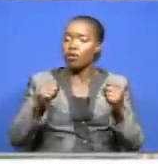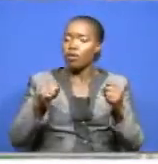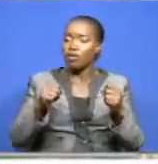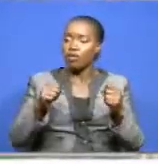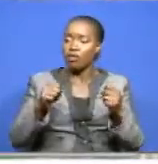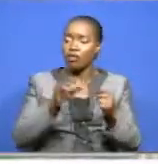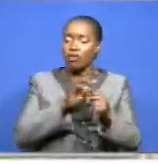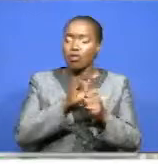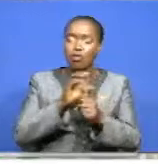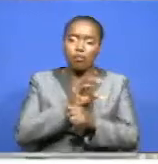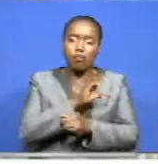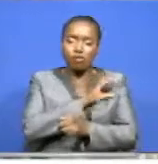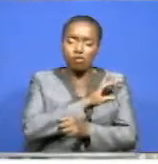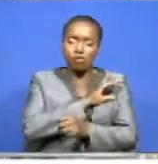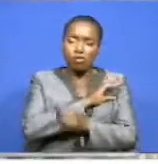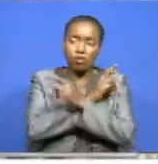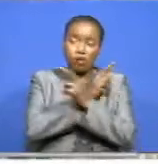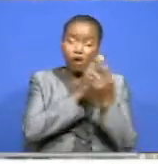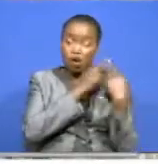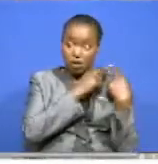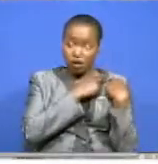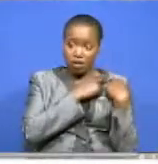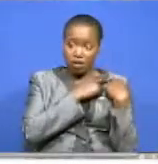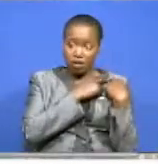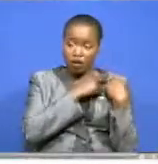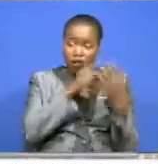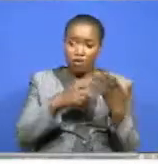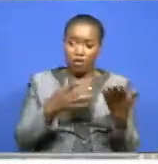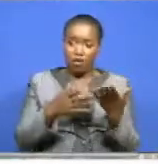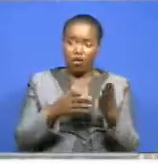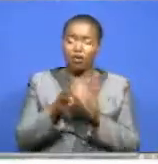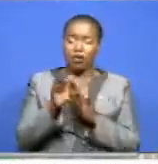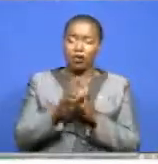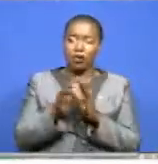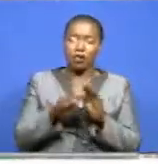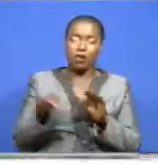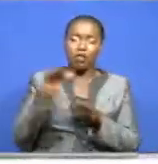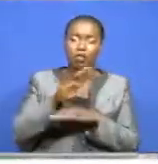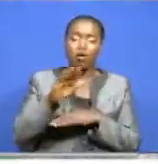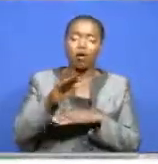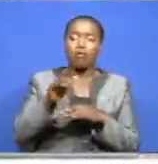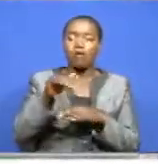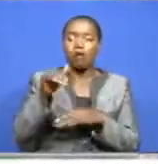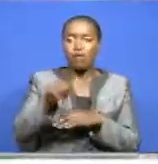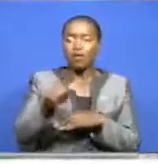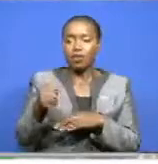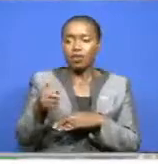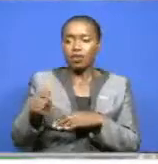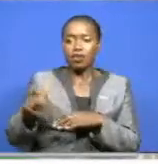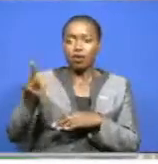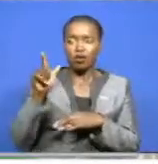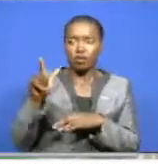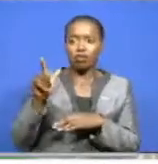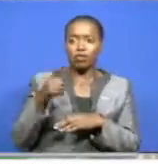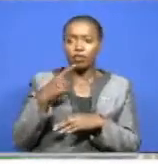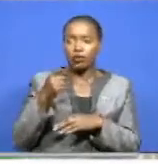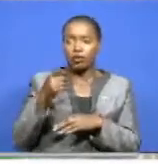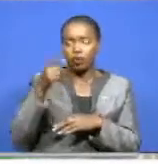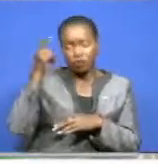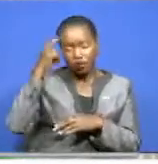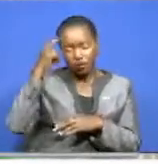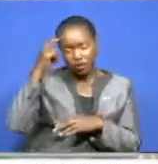mandate. Because whatever is enshrined in the Constitution supersedes every other law. So for me, that they thought it right